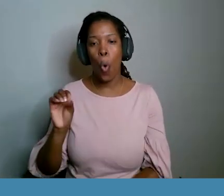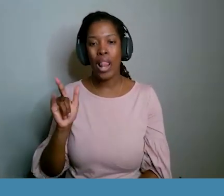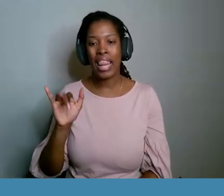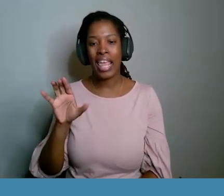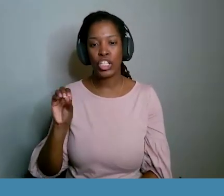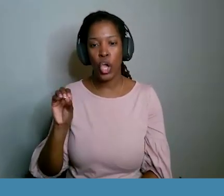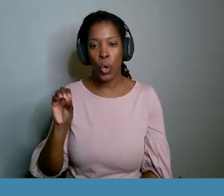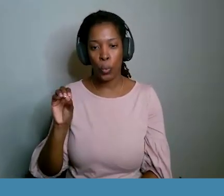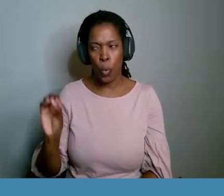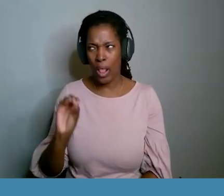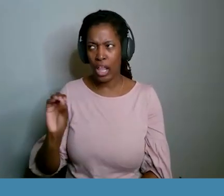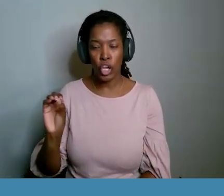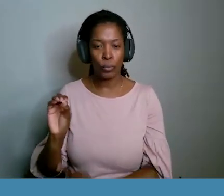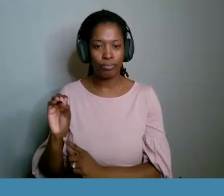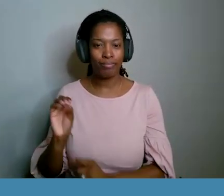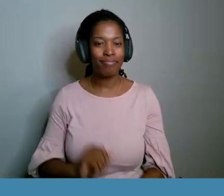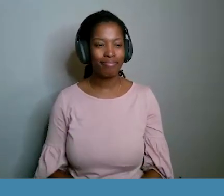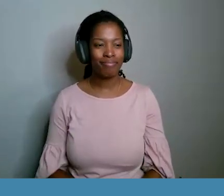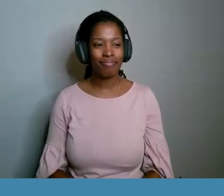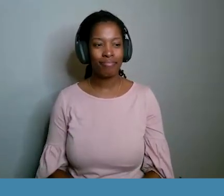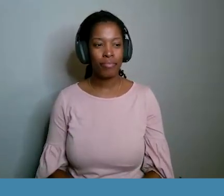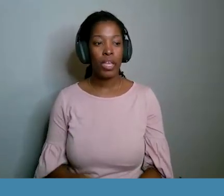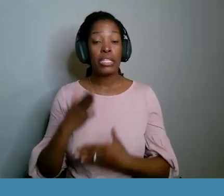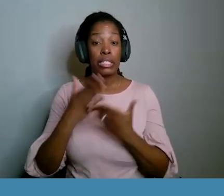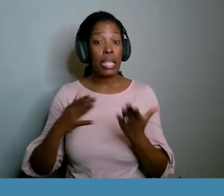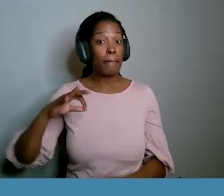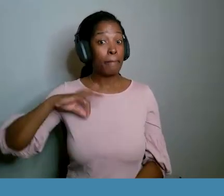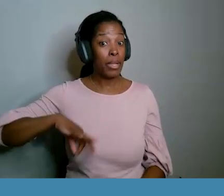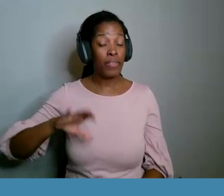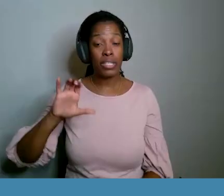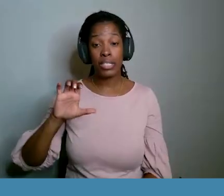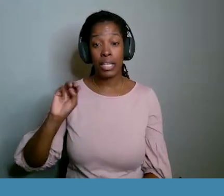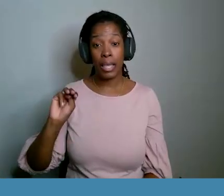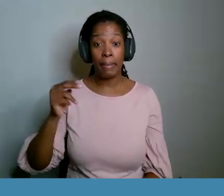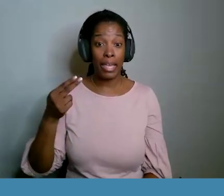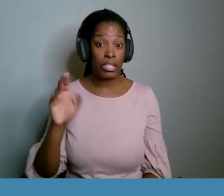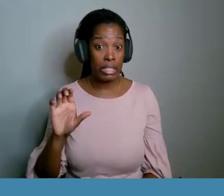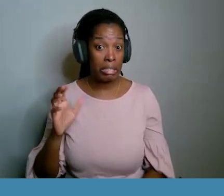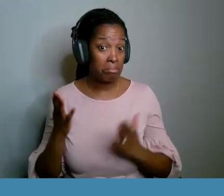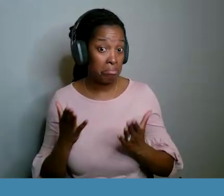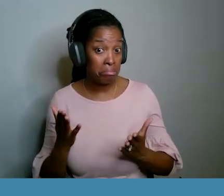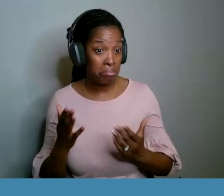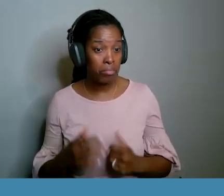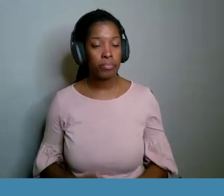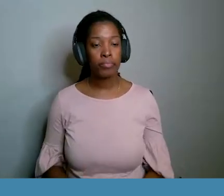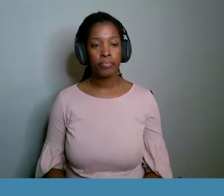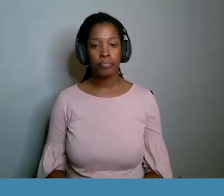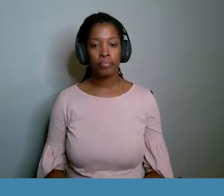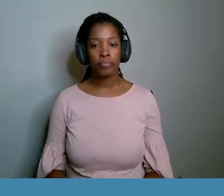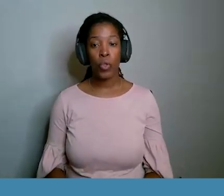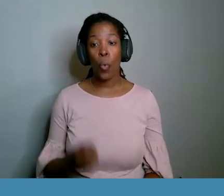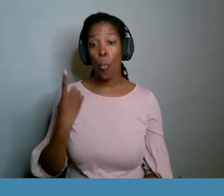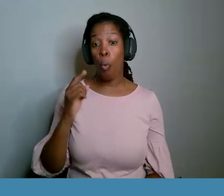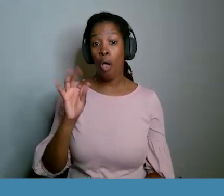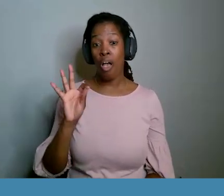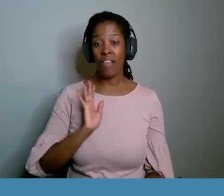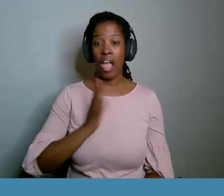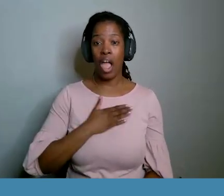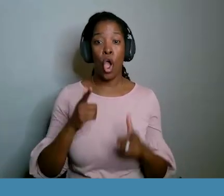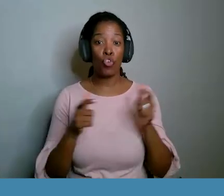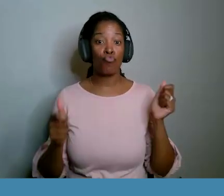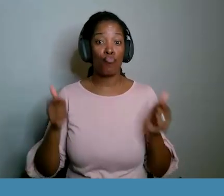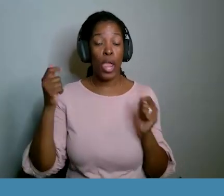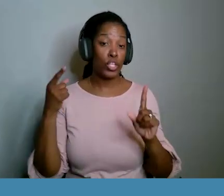So what are some benefits of CMHCs? Well, one of our greatest goals